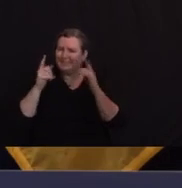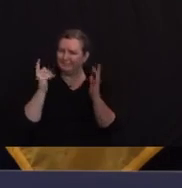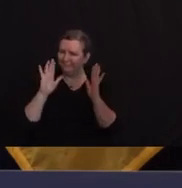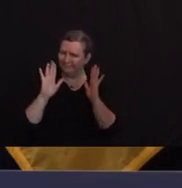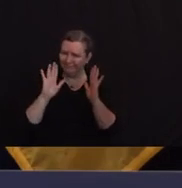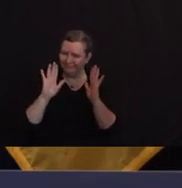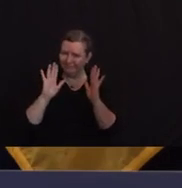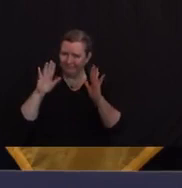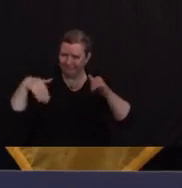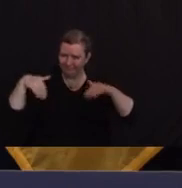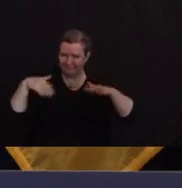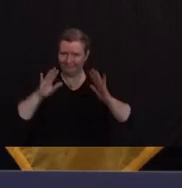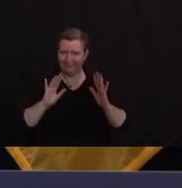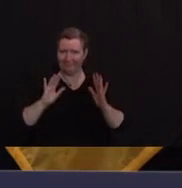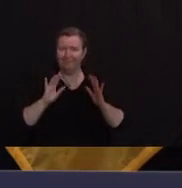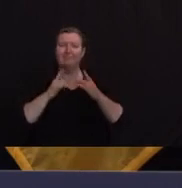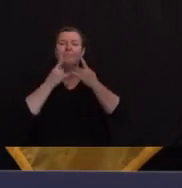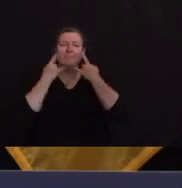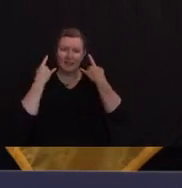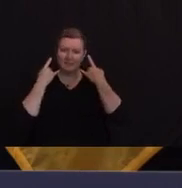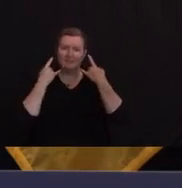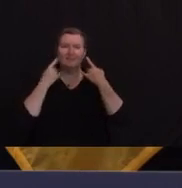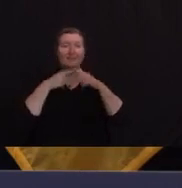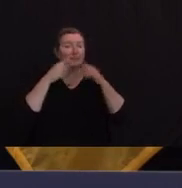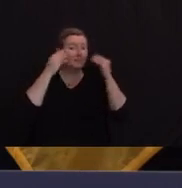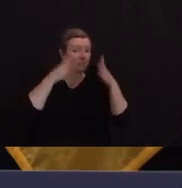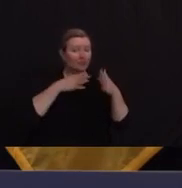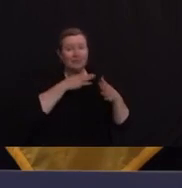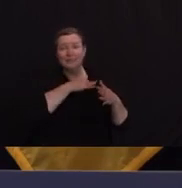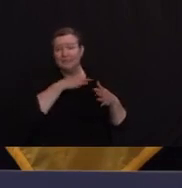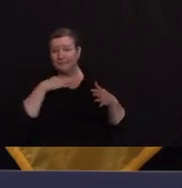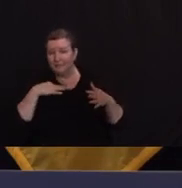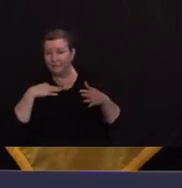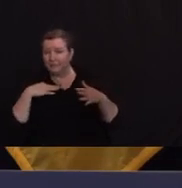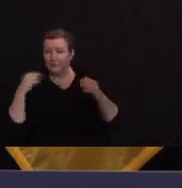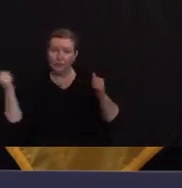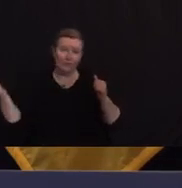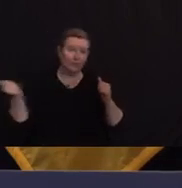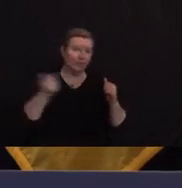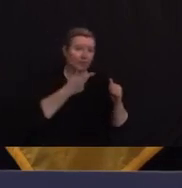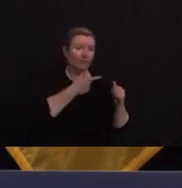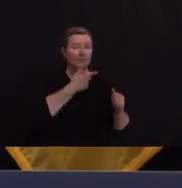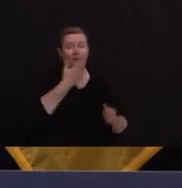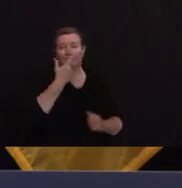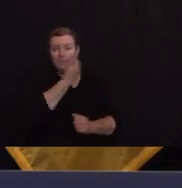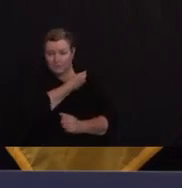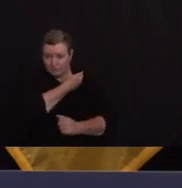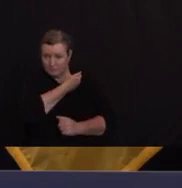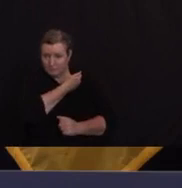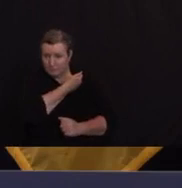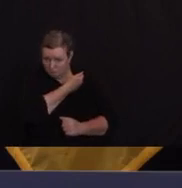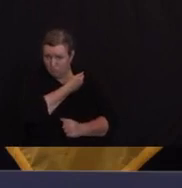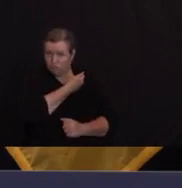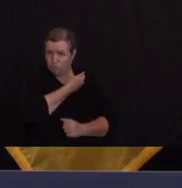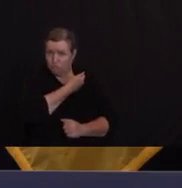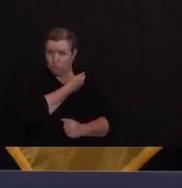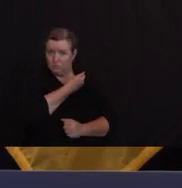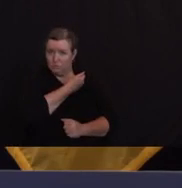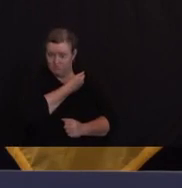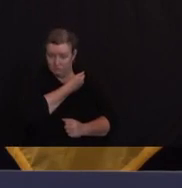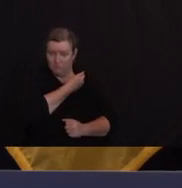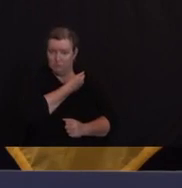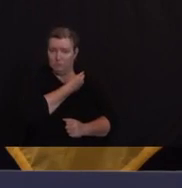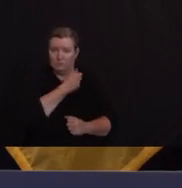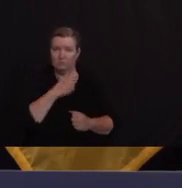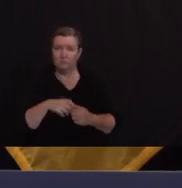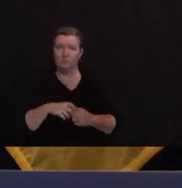then educators and staff vaccinated, which is already at a high level among educators, and or